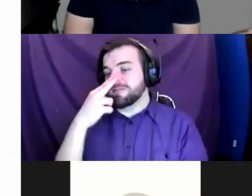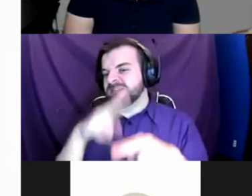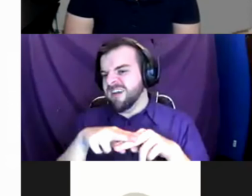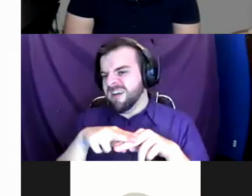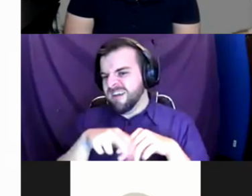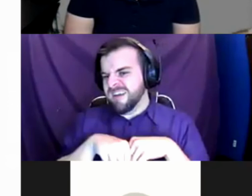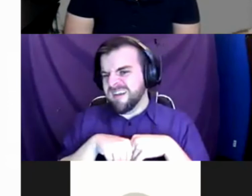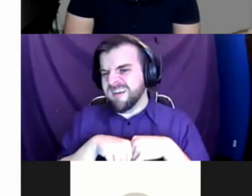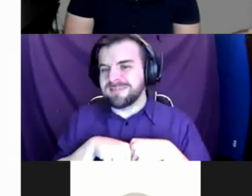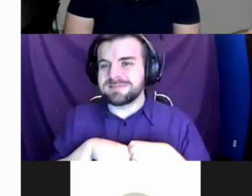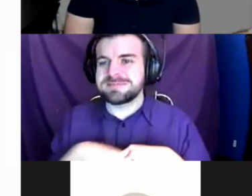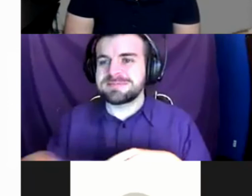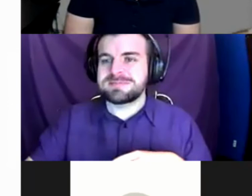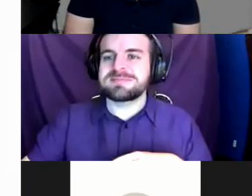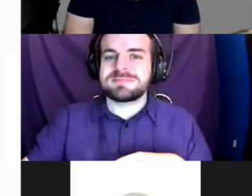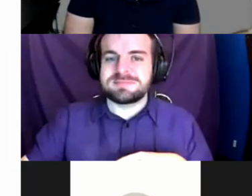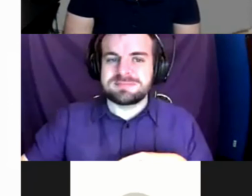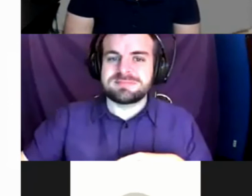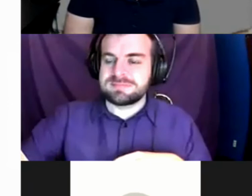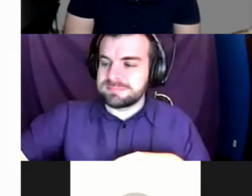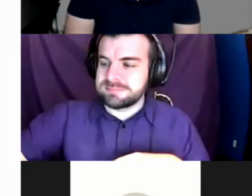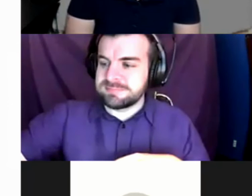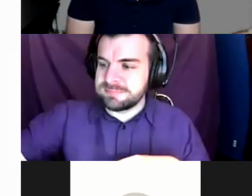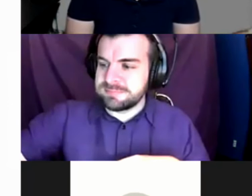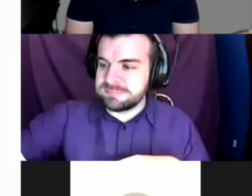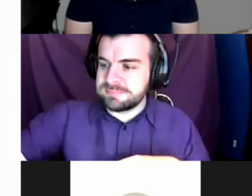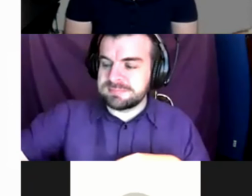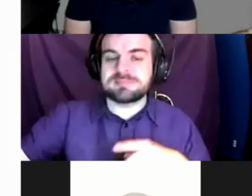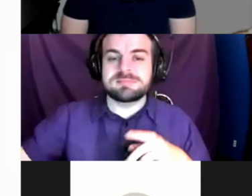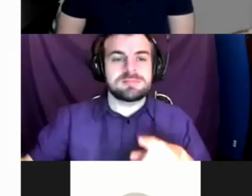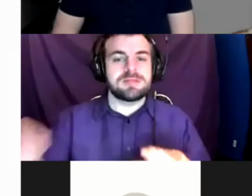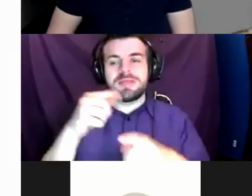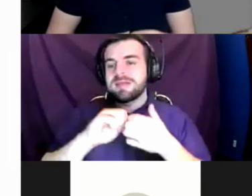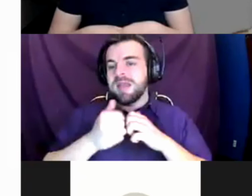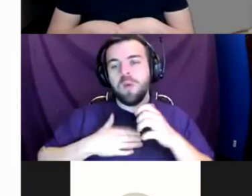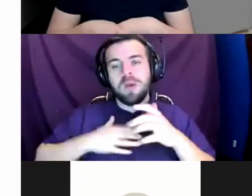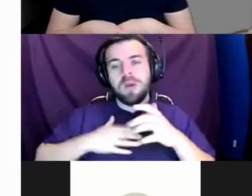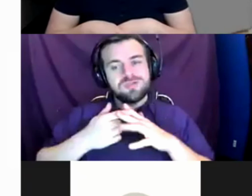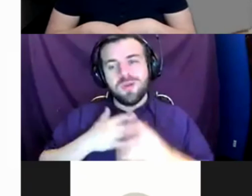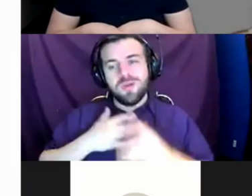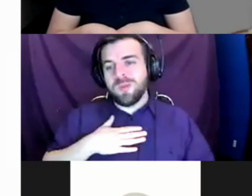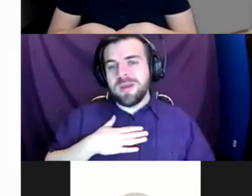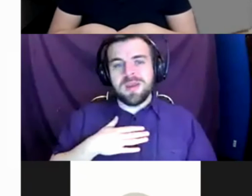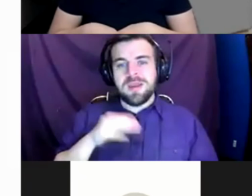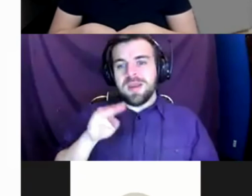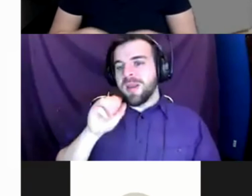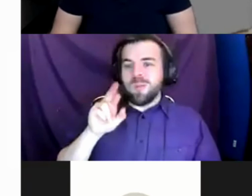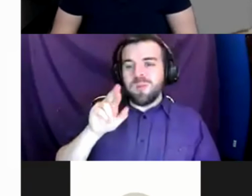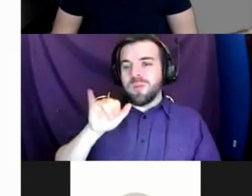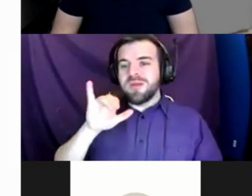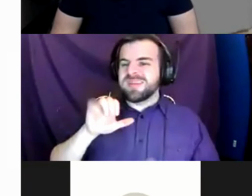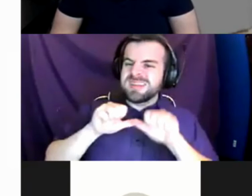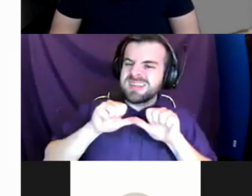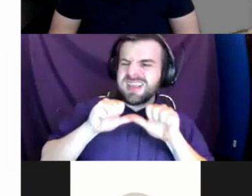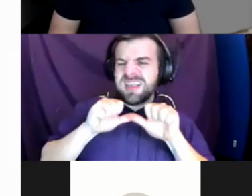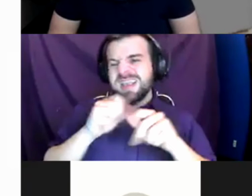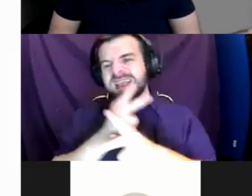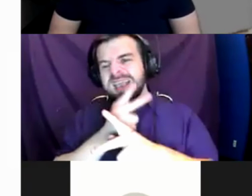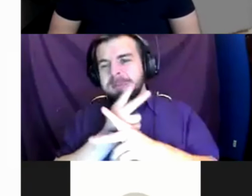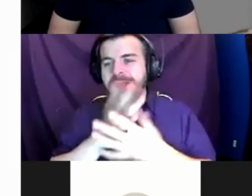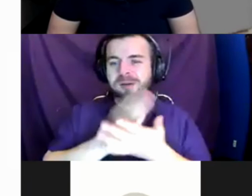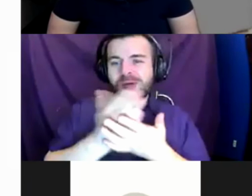Ooh, cooking with Alexa. This is really fun. This is how I start my Marci's Keeping It Cooking cookbook. Right. By